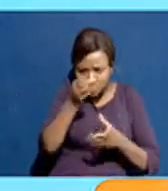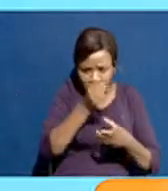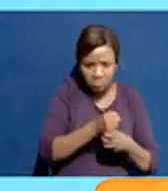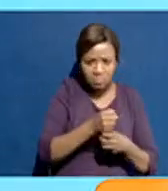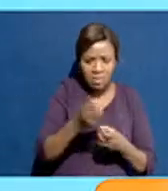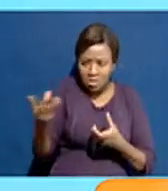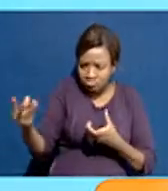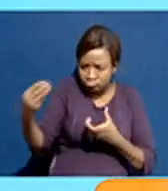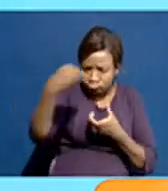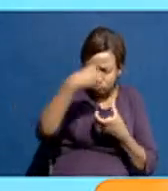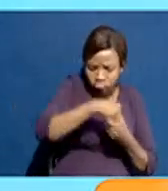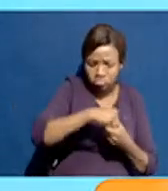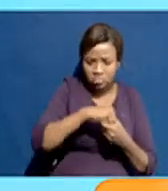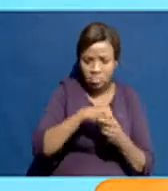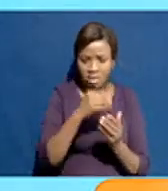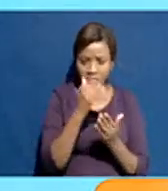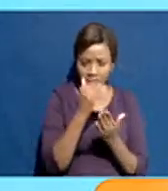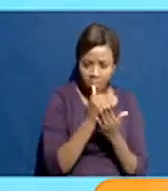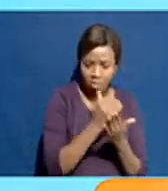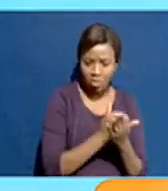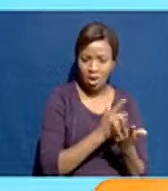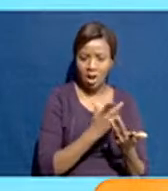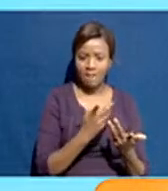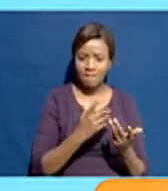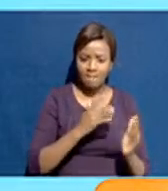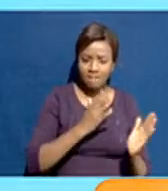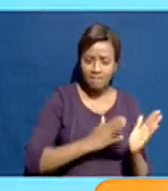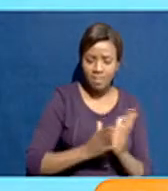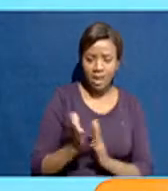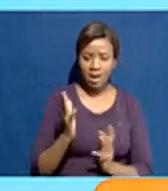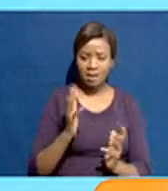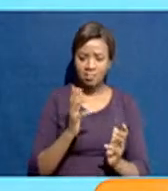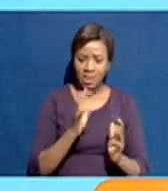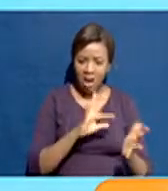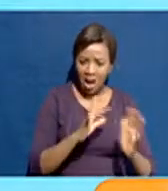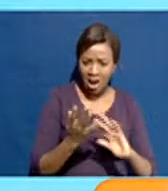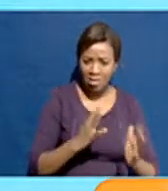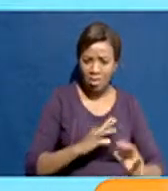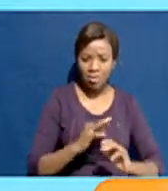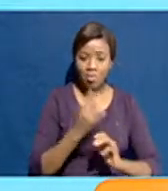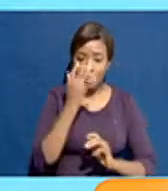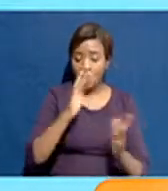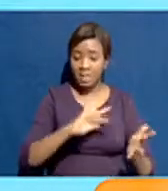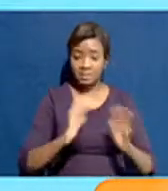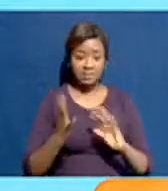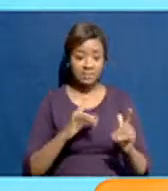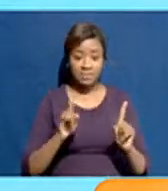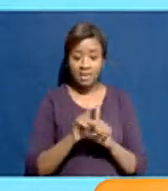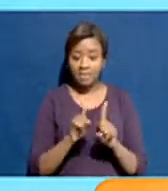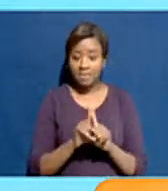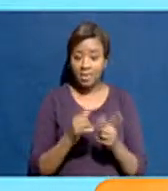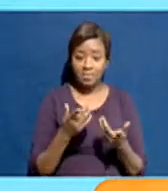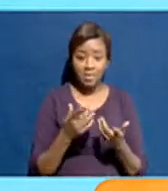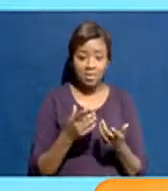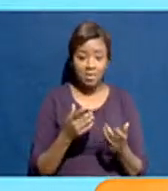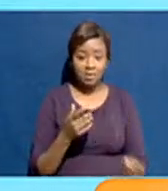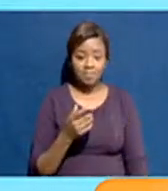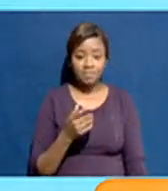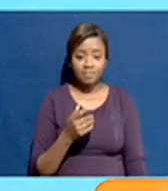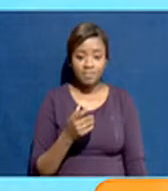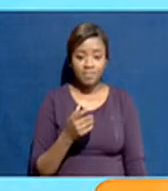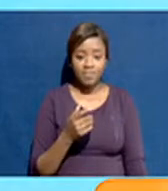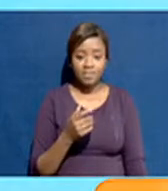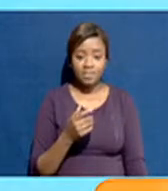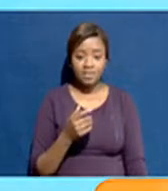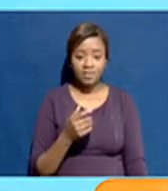as a partner. Mm-hmm. Because at the same time, we might be having challenges based on the drug use, based